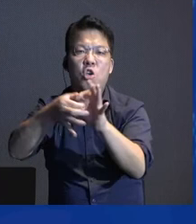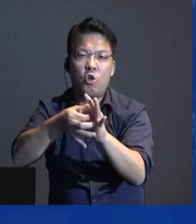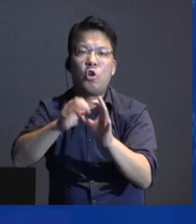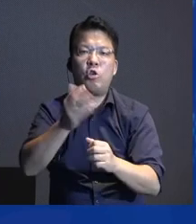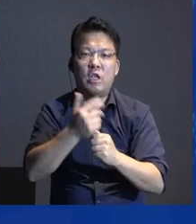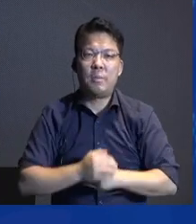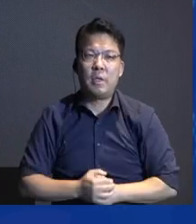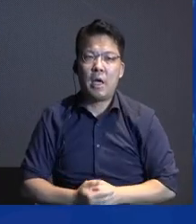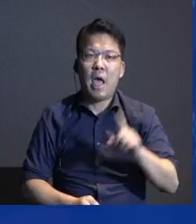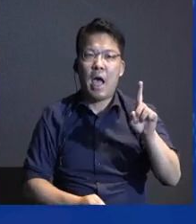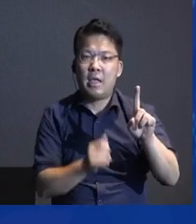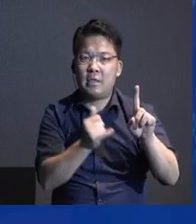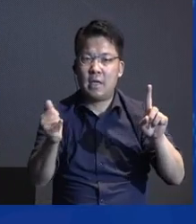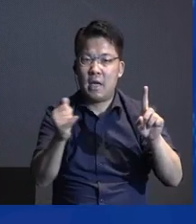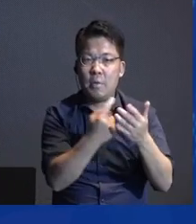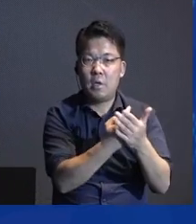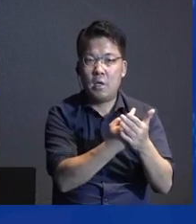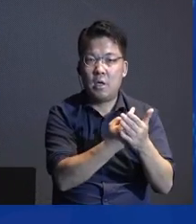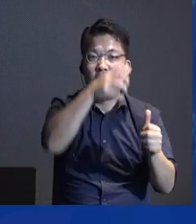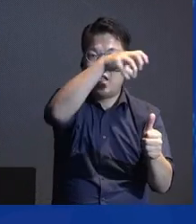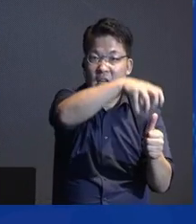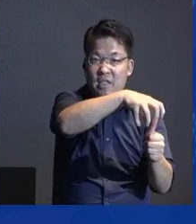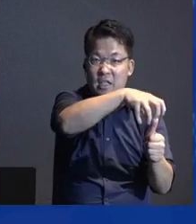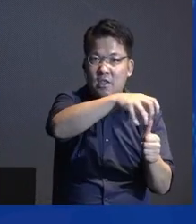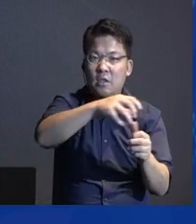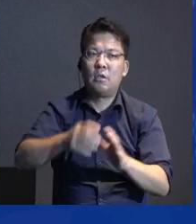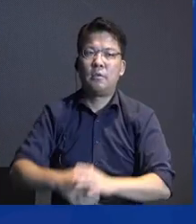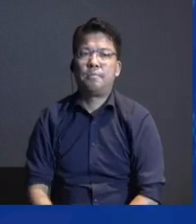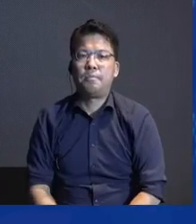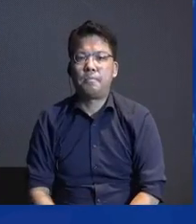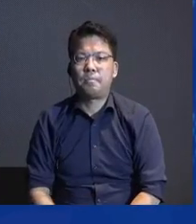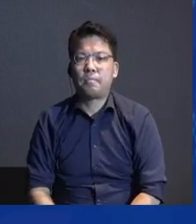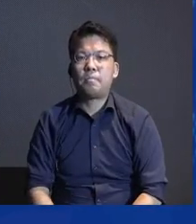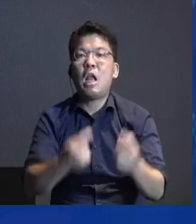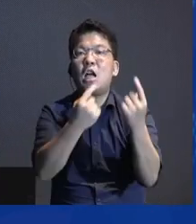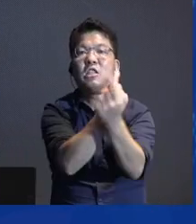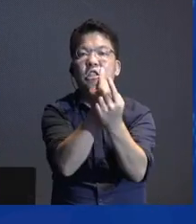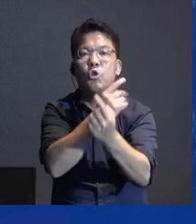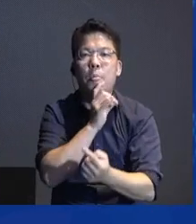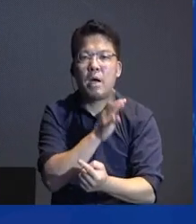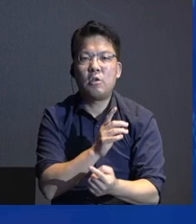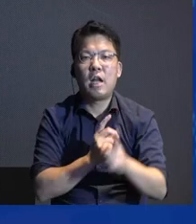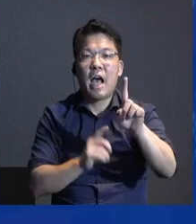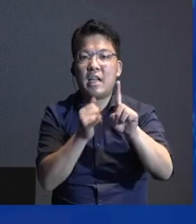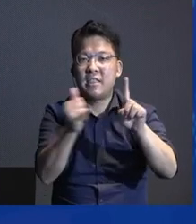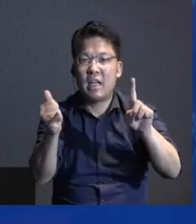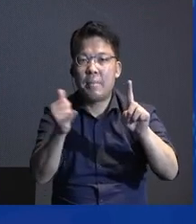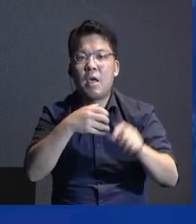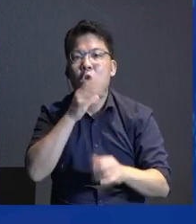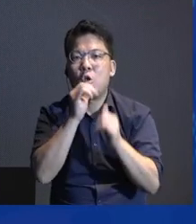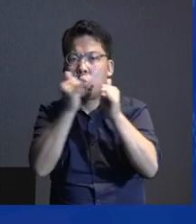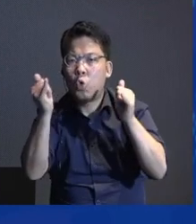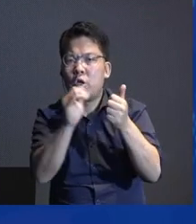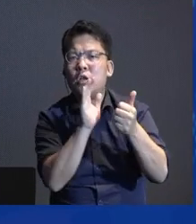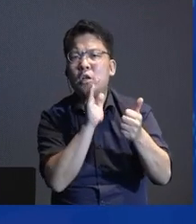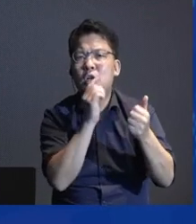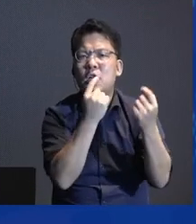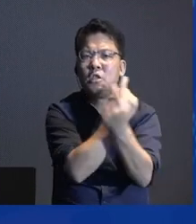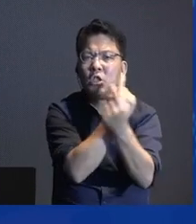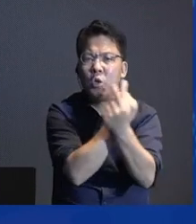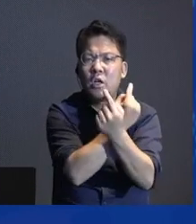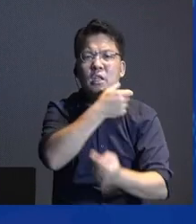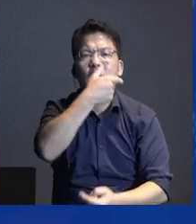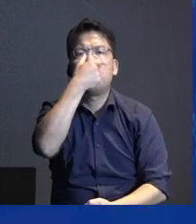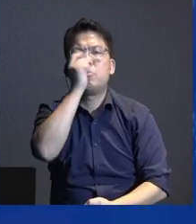care. Their self-esteem will be maximized when the elderly come into contact with